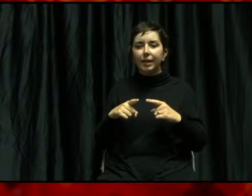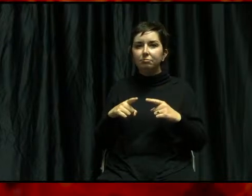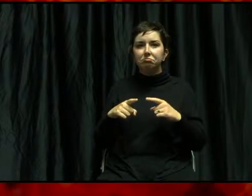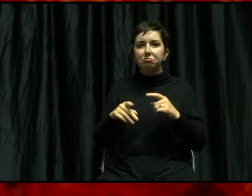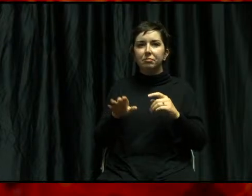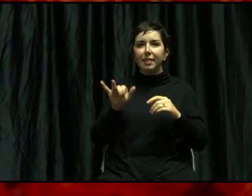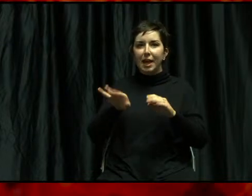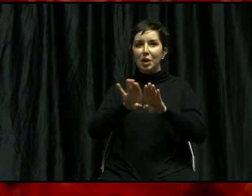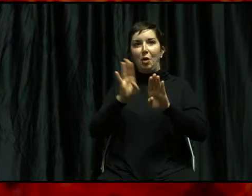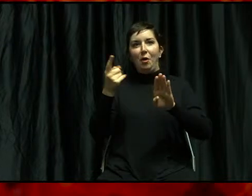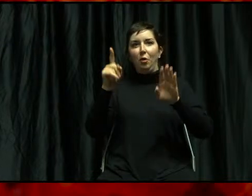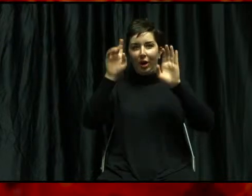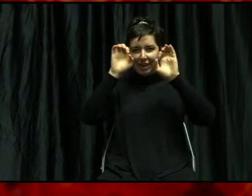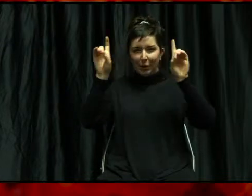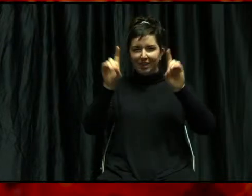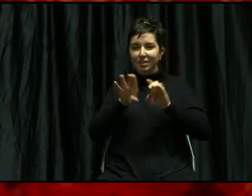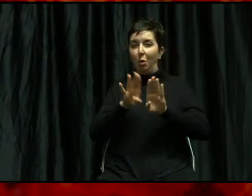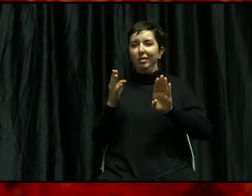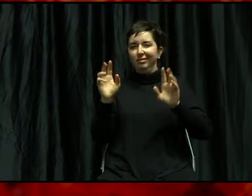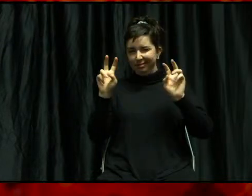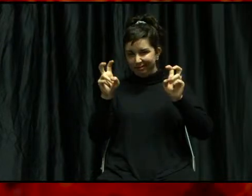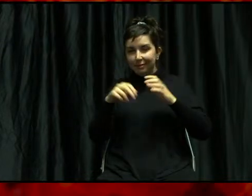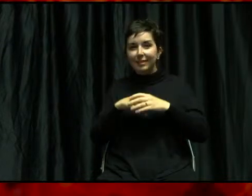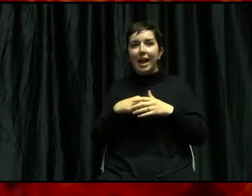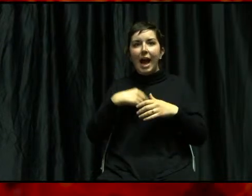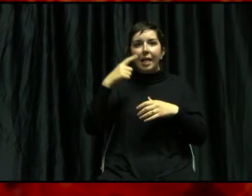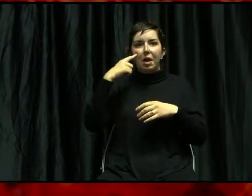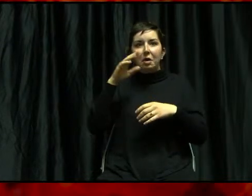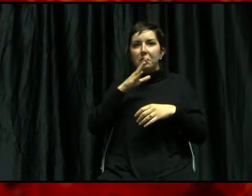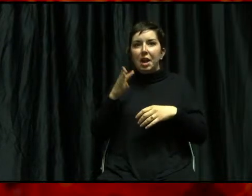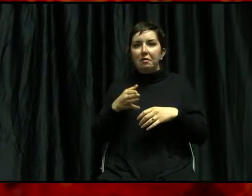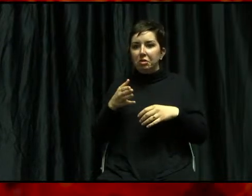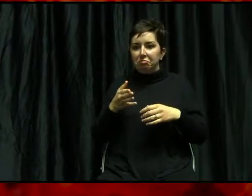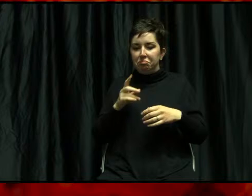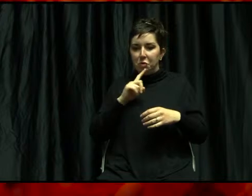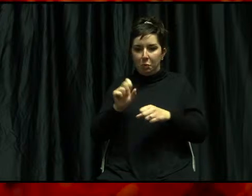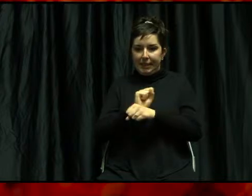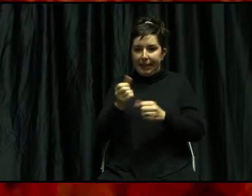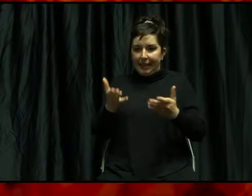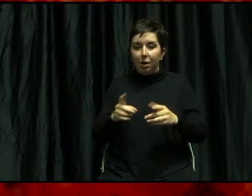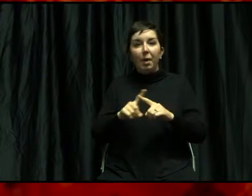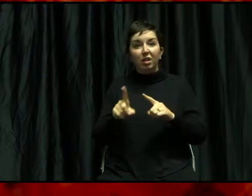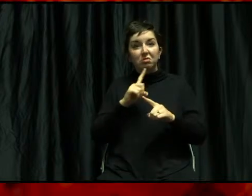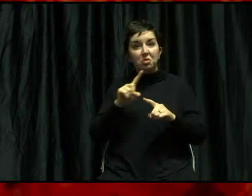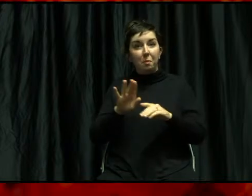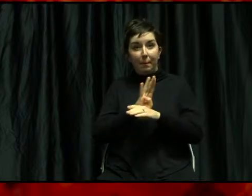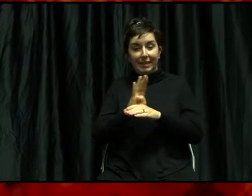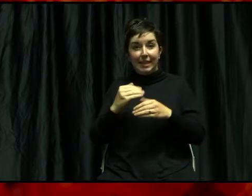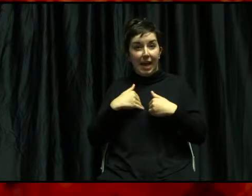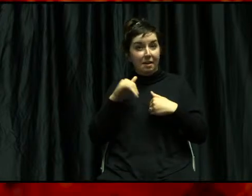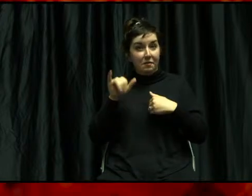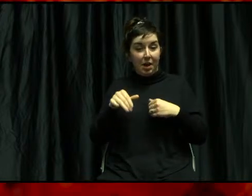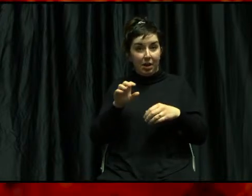door existed. And I, in turn, tried to present those doors to many, many